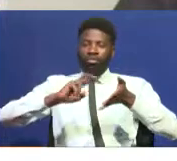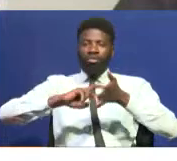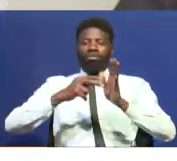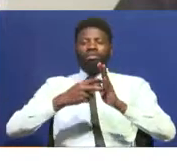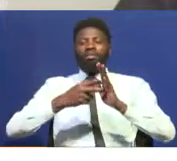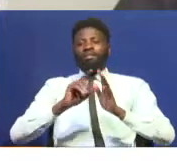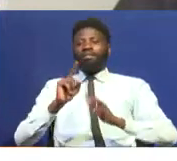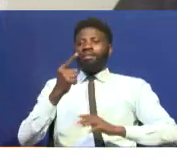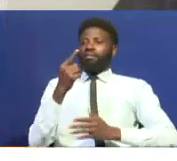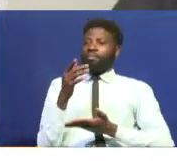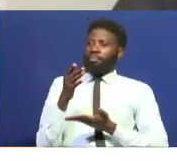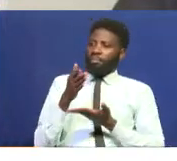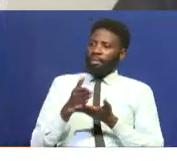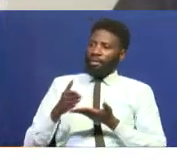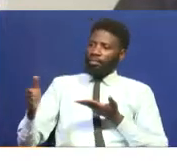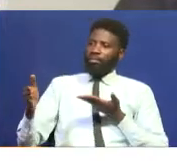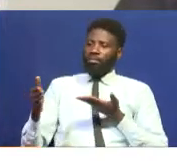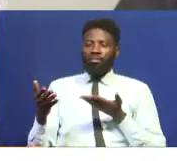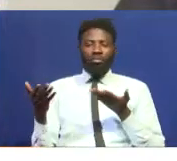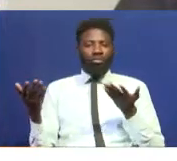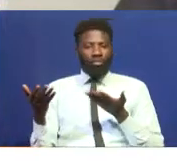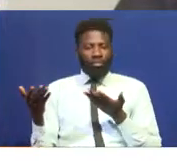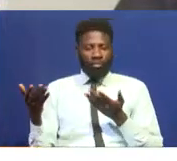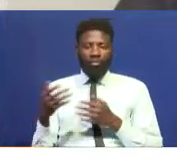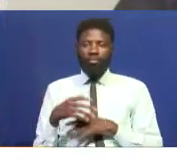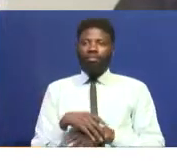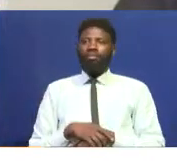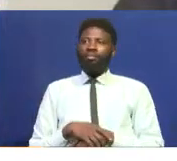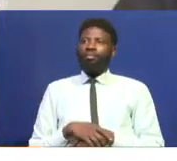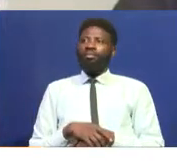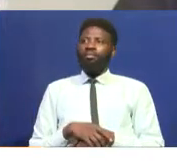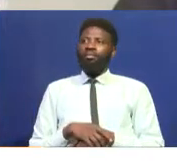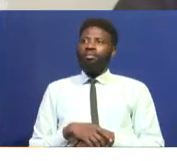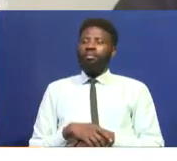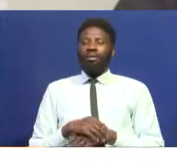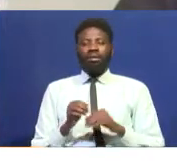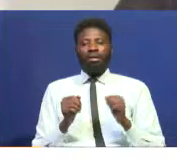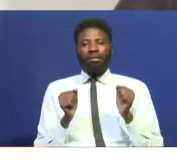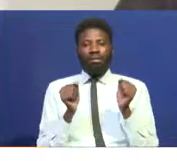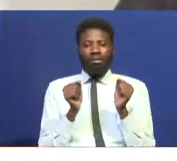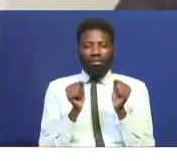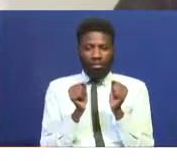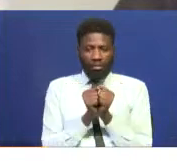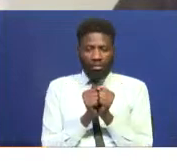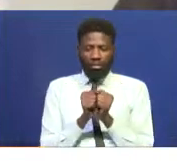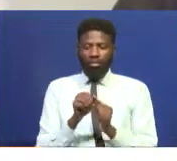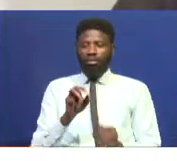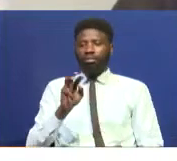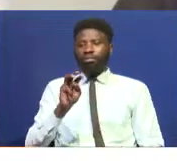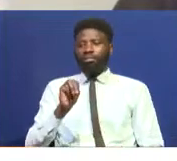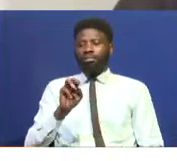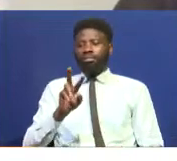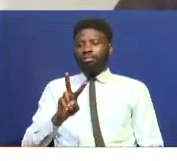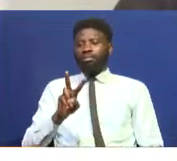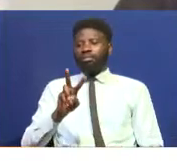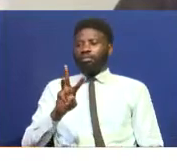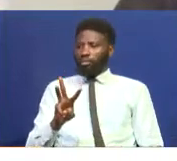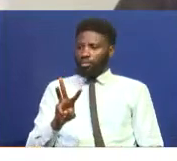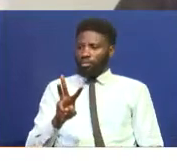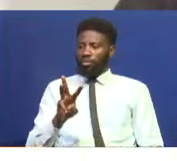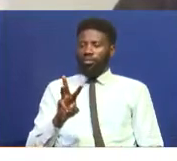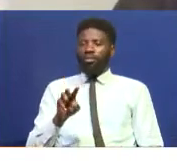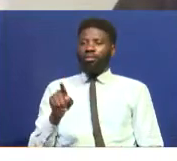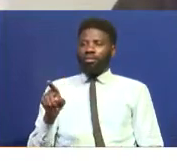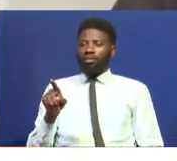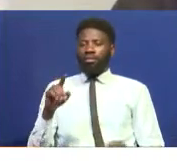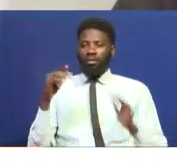is a 10 megawatt supercomputer, which is all